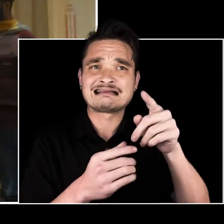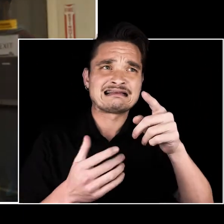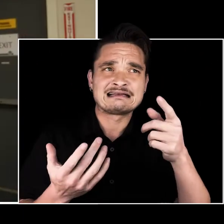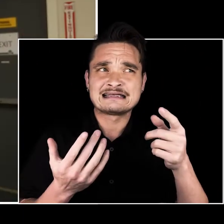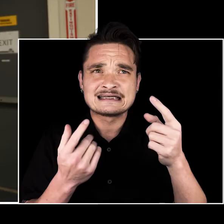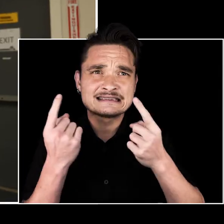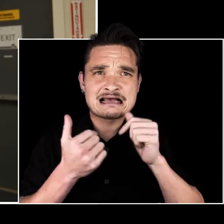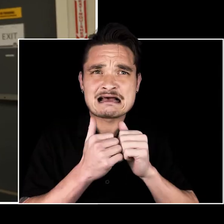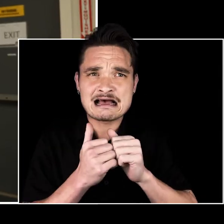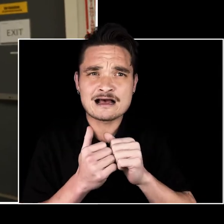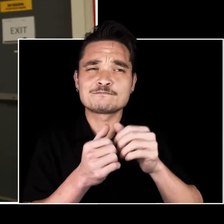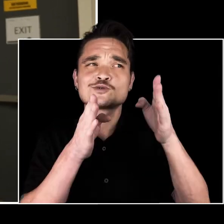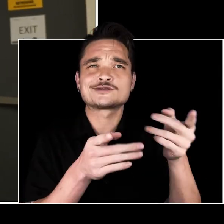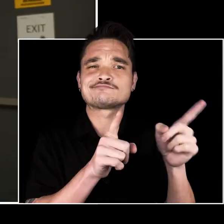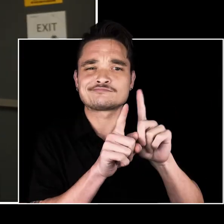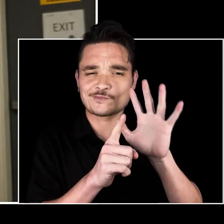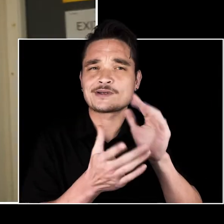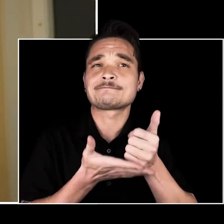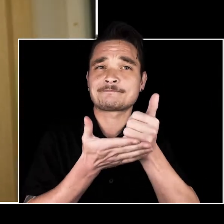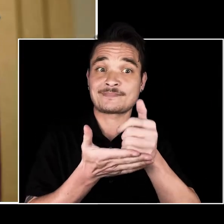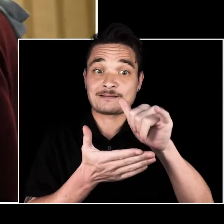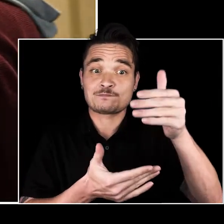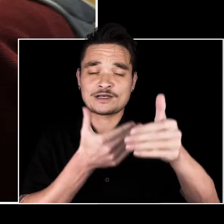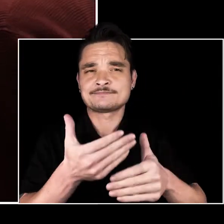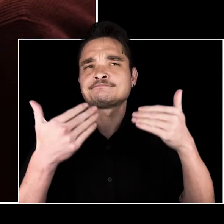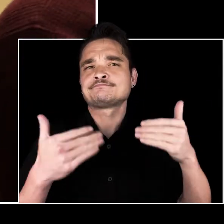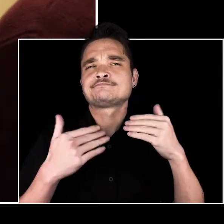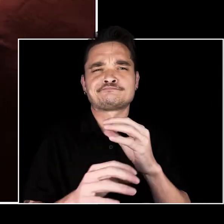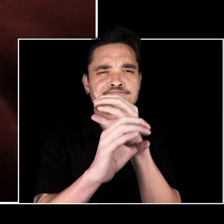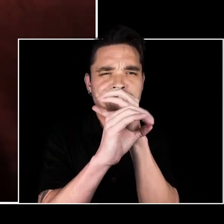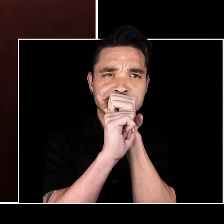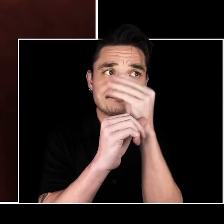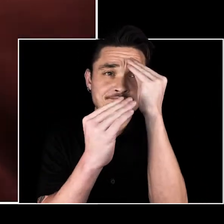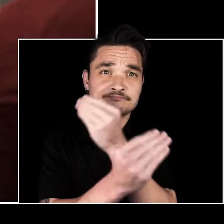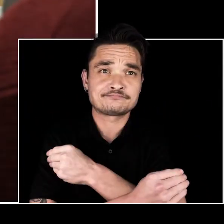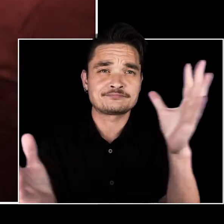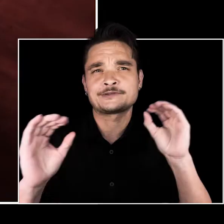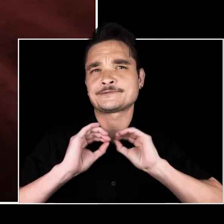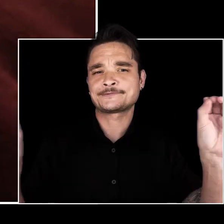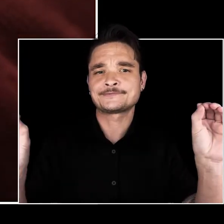poll worker will assist you if needed. No one will know how you voted. It is private.